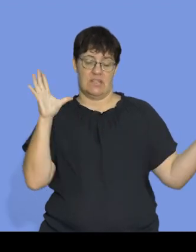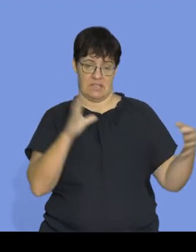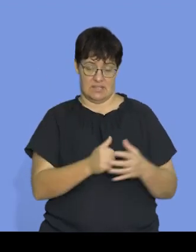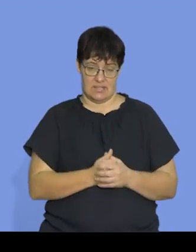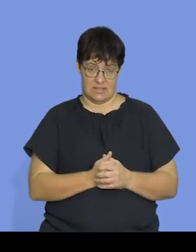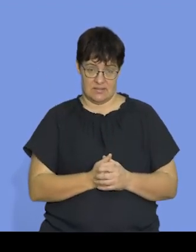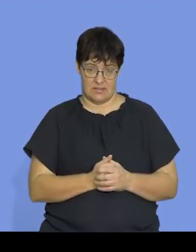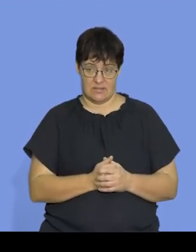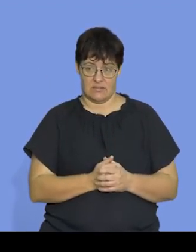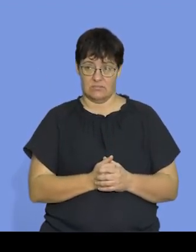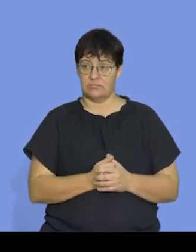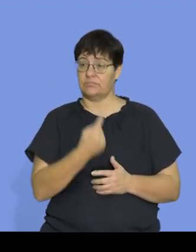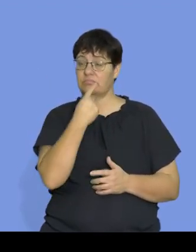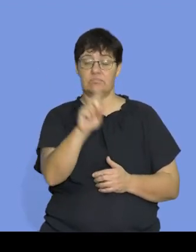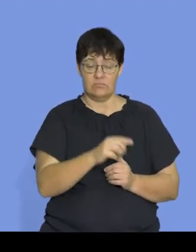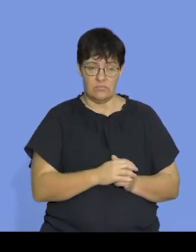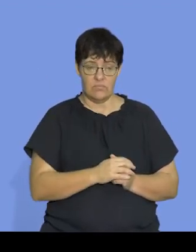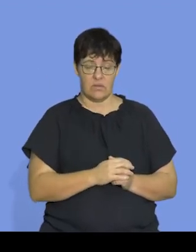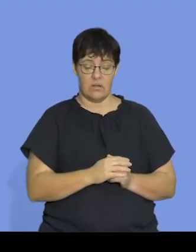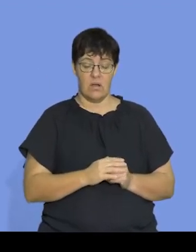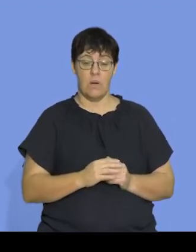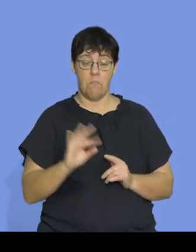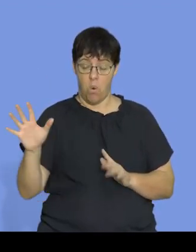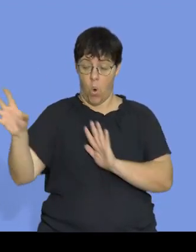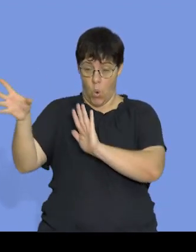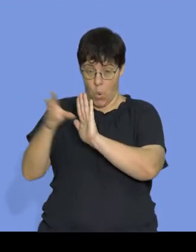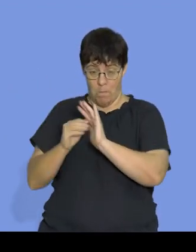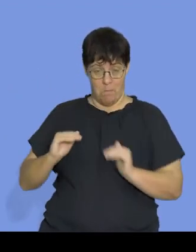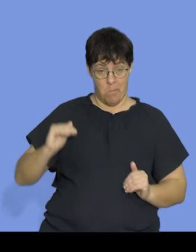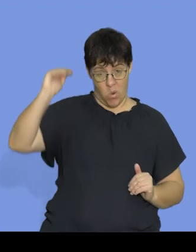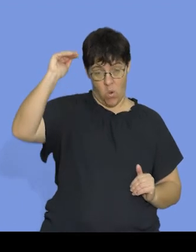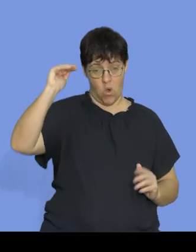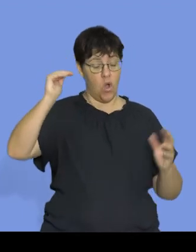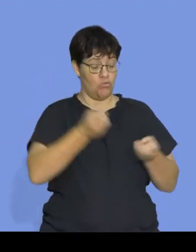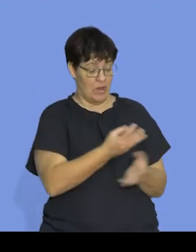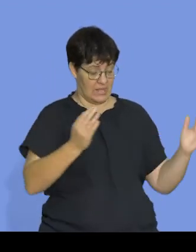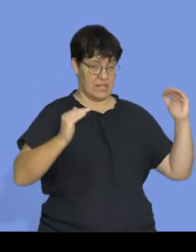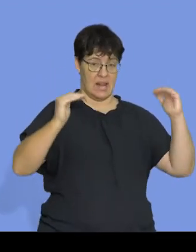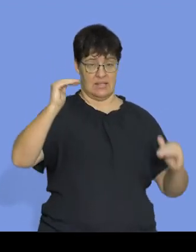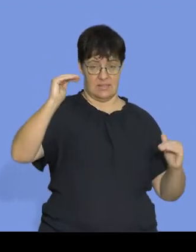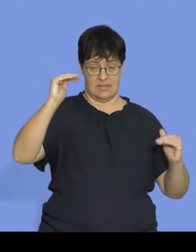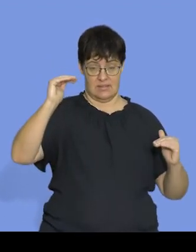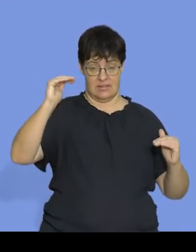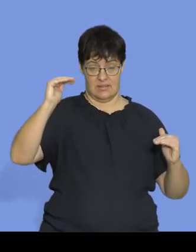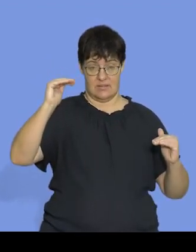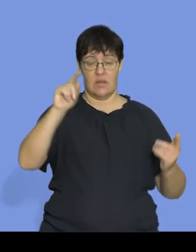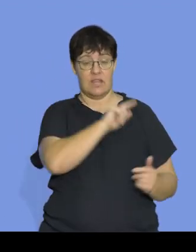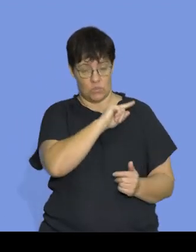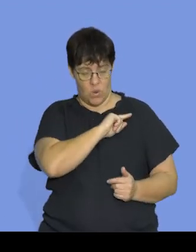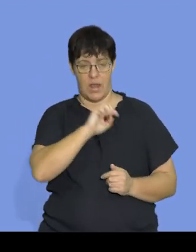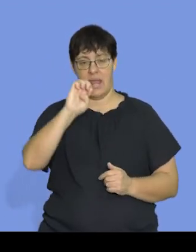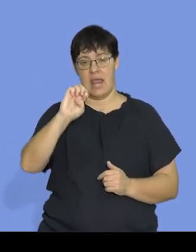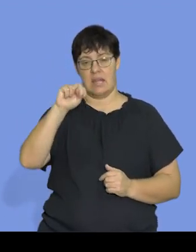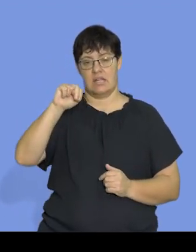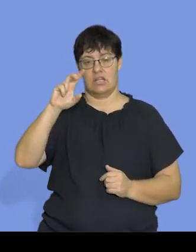here? We are saying that more energy is absorbed than released. Hence, we would refer to this as an